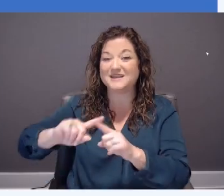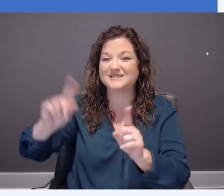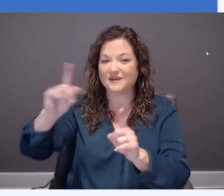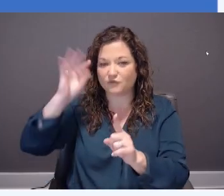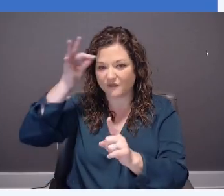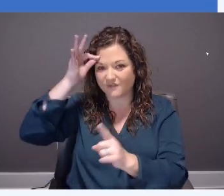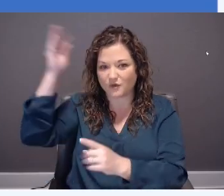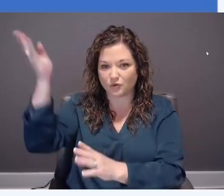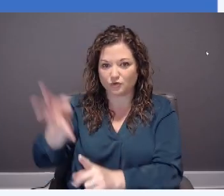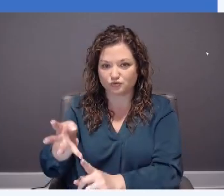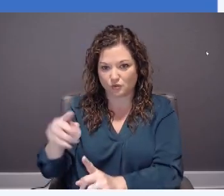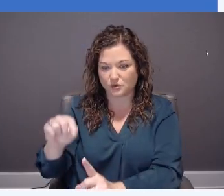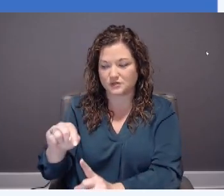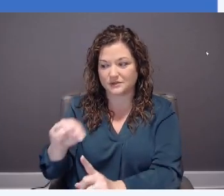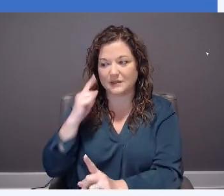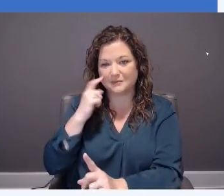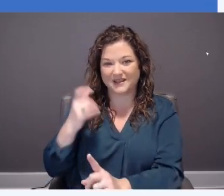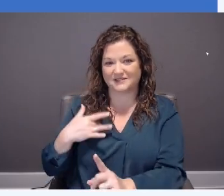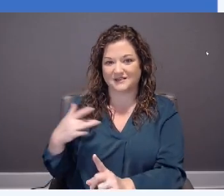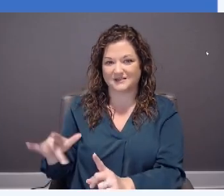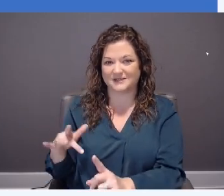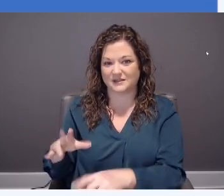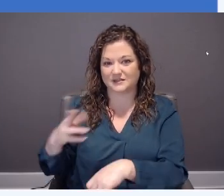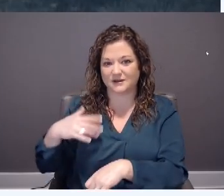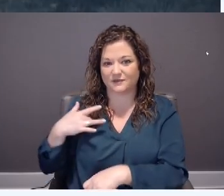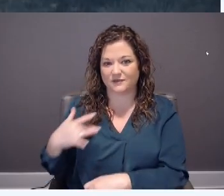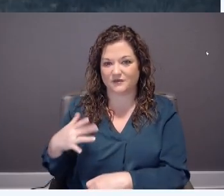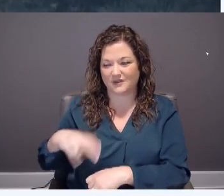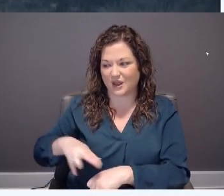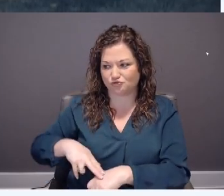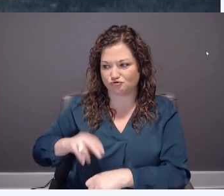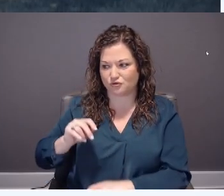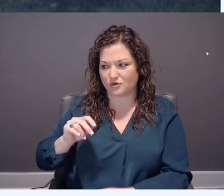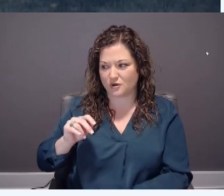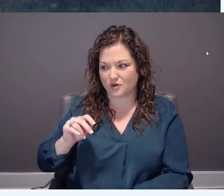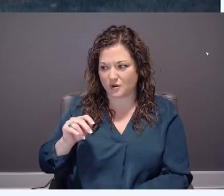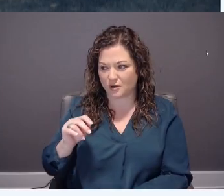the time-sensitive nature of our ARPA funds.